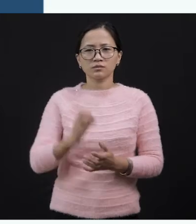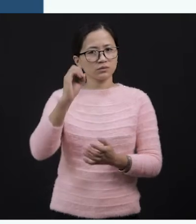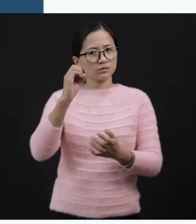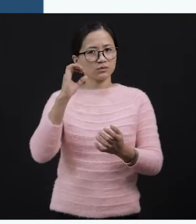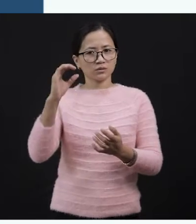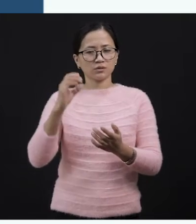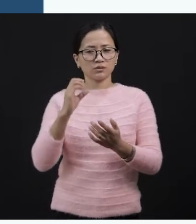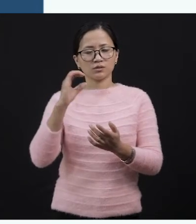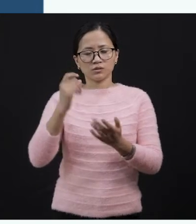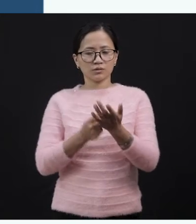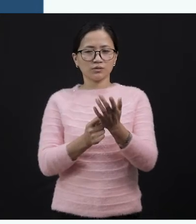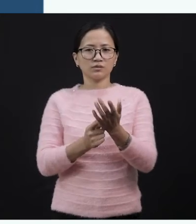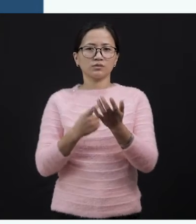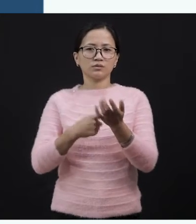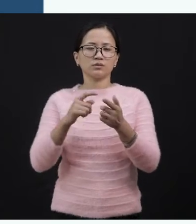occurs